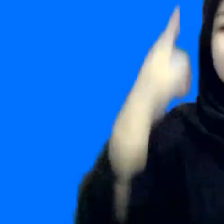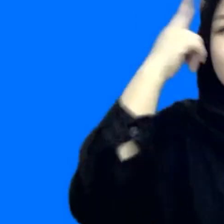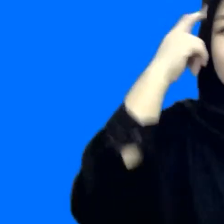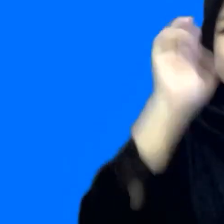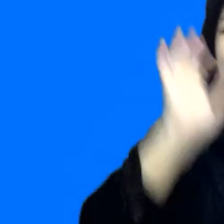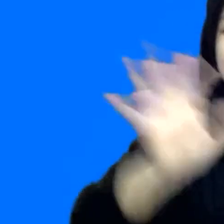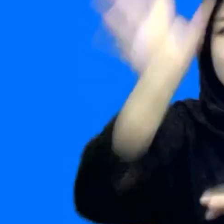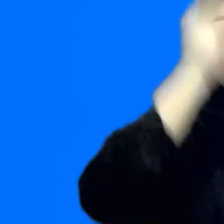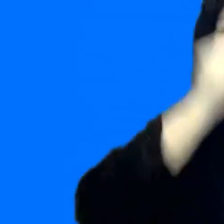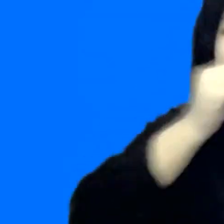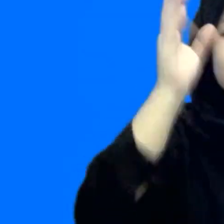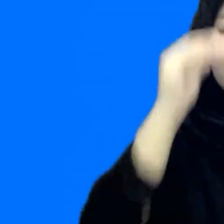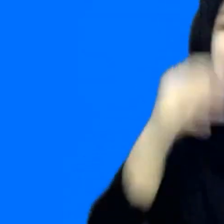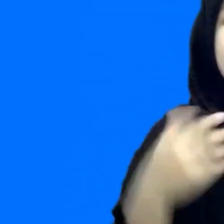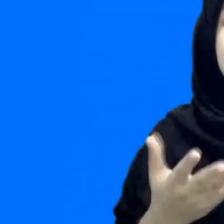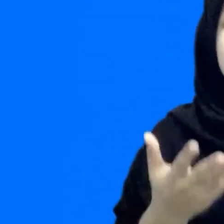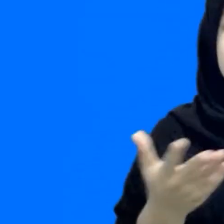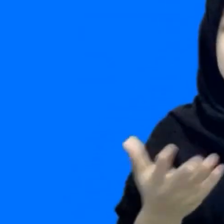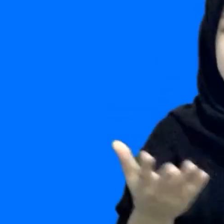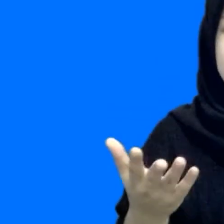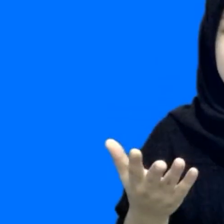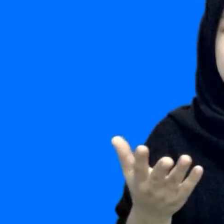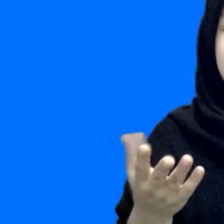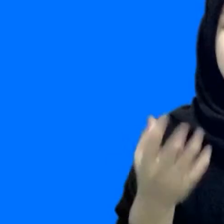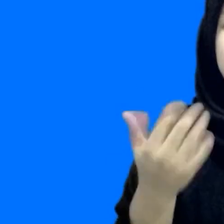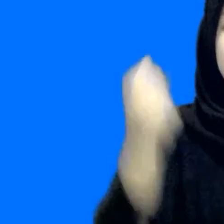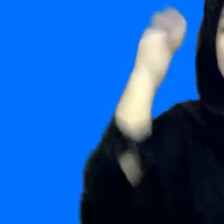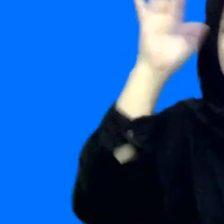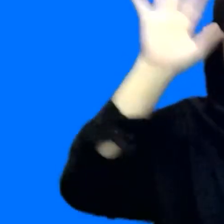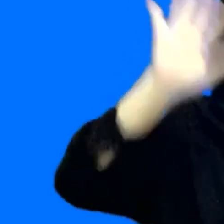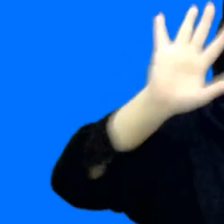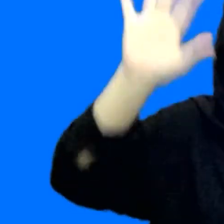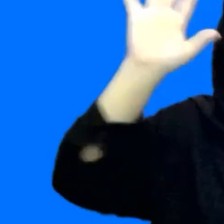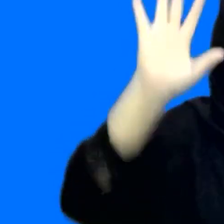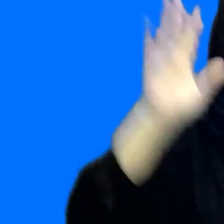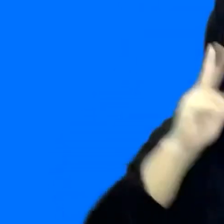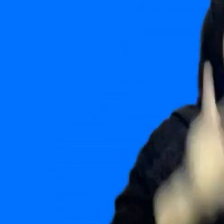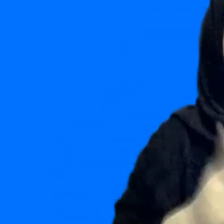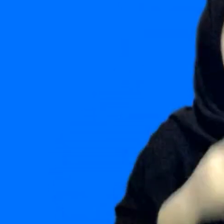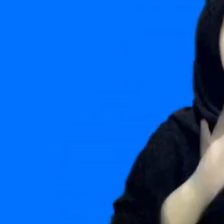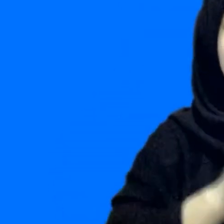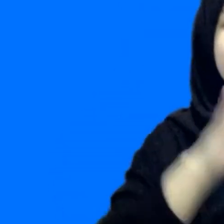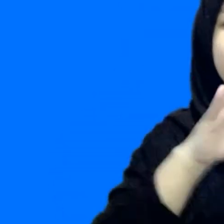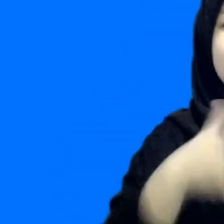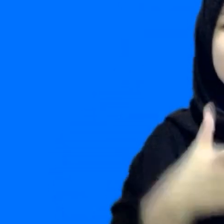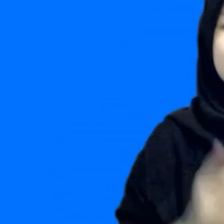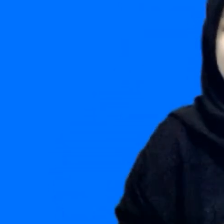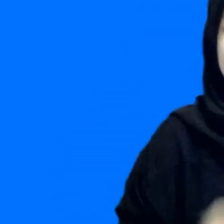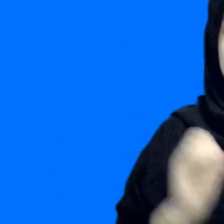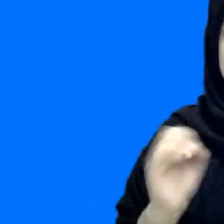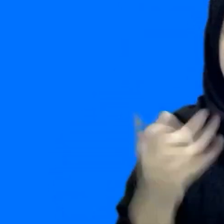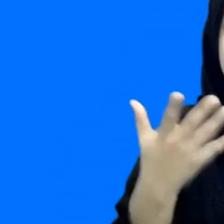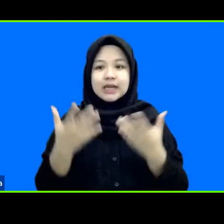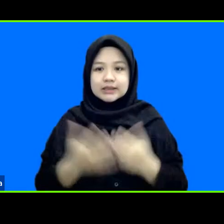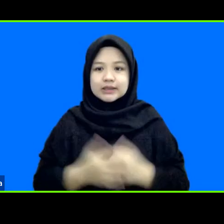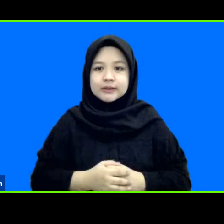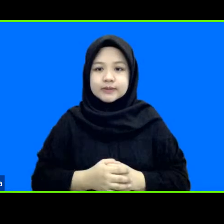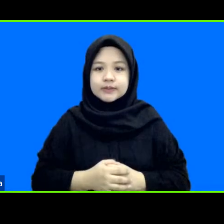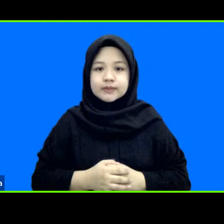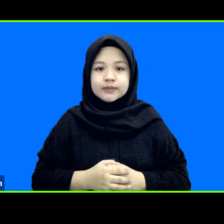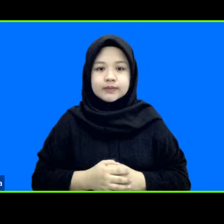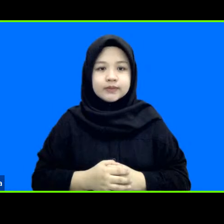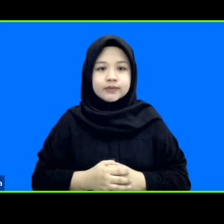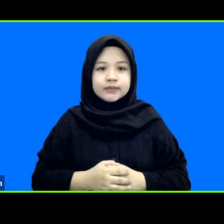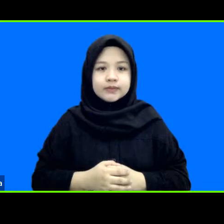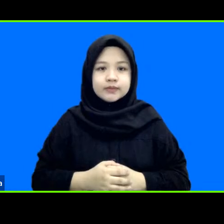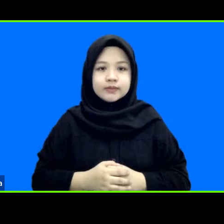really try to innovate when the pandemic hits, but obviously it's not without its hurdles and challenges.